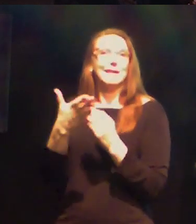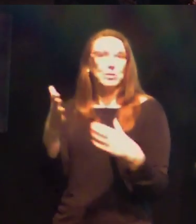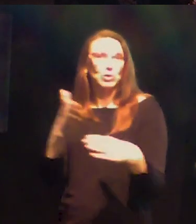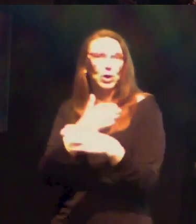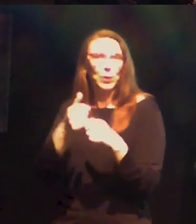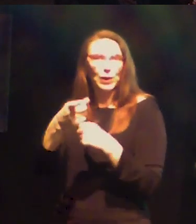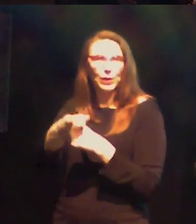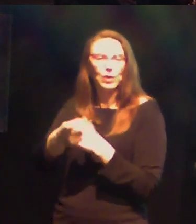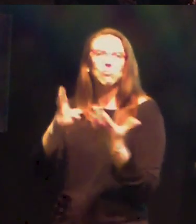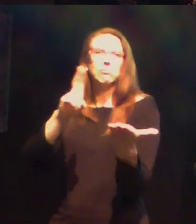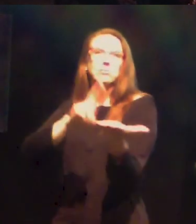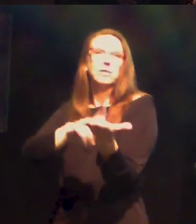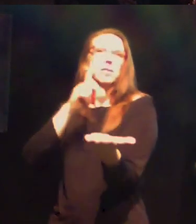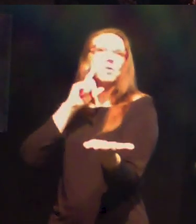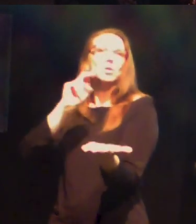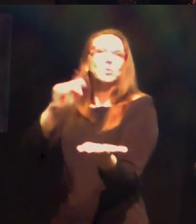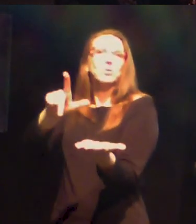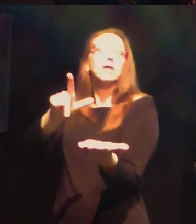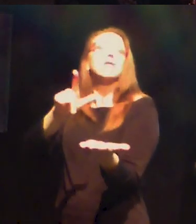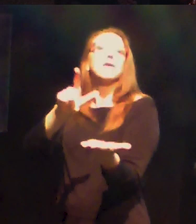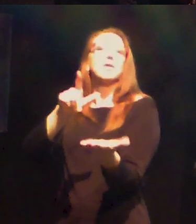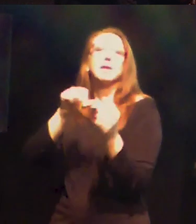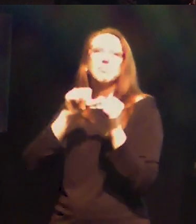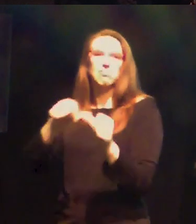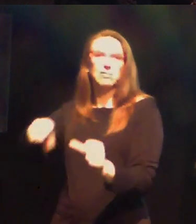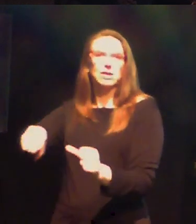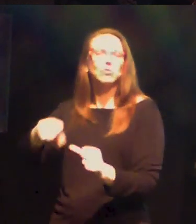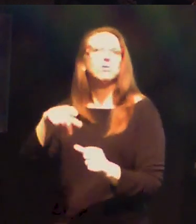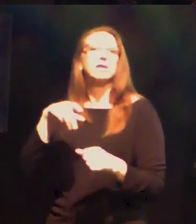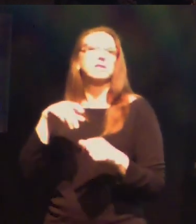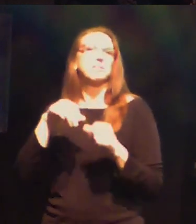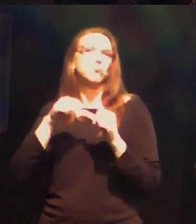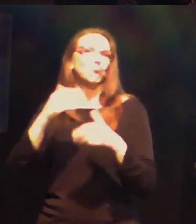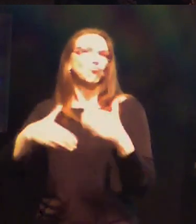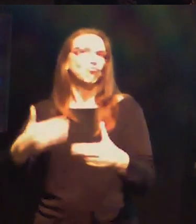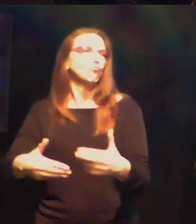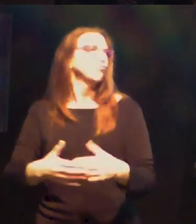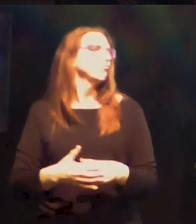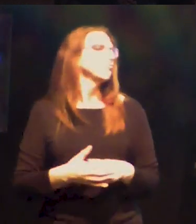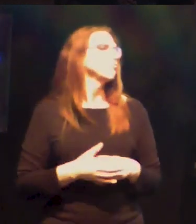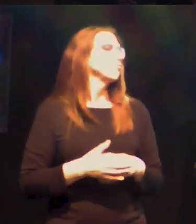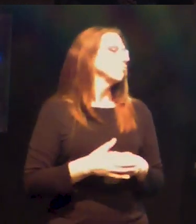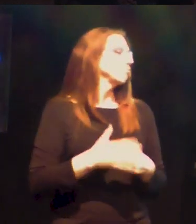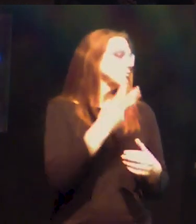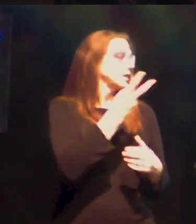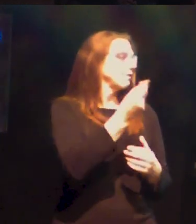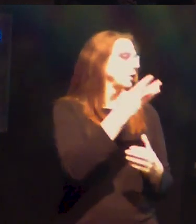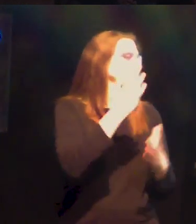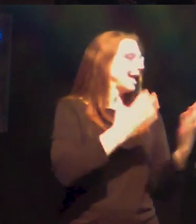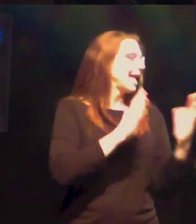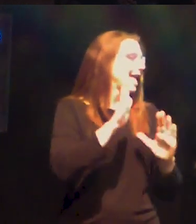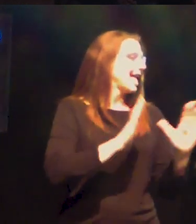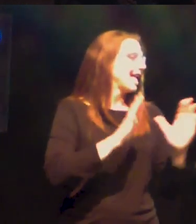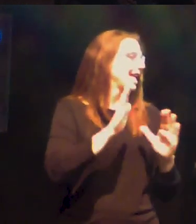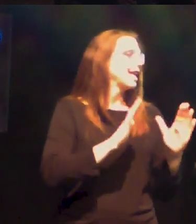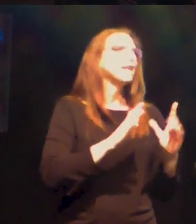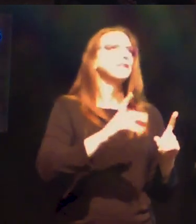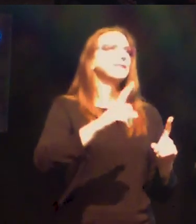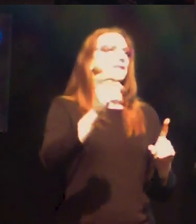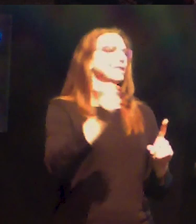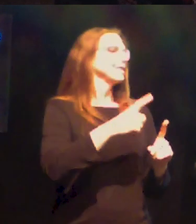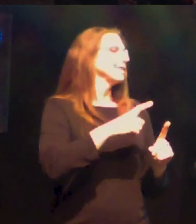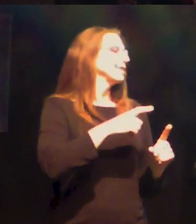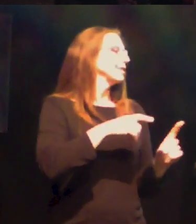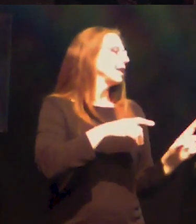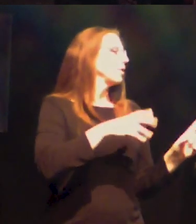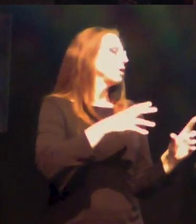with you, please sign up for our newsletter so we can continue this movement. I do see a few hands that are coming up. I just